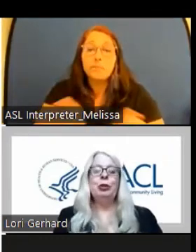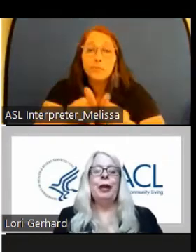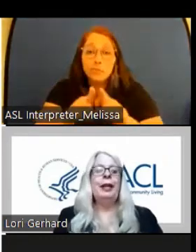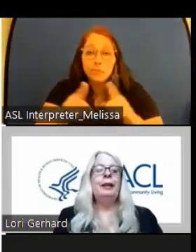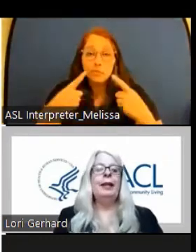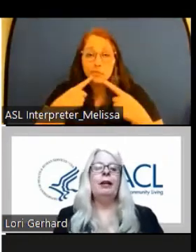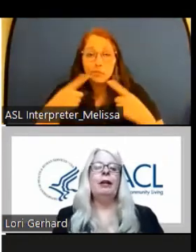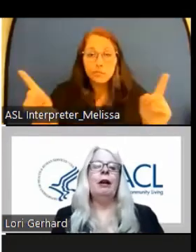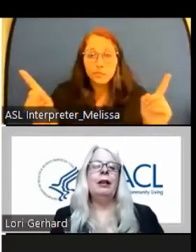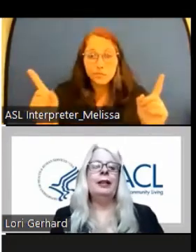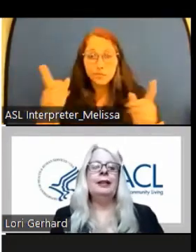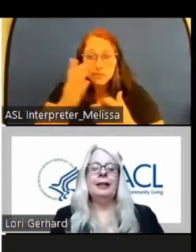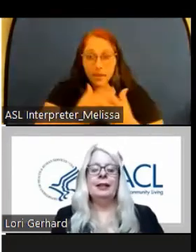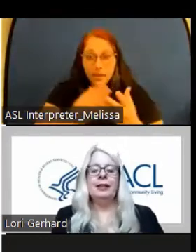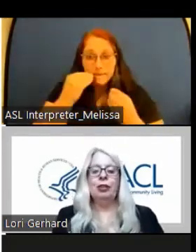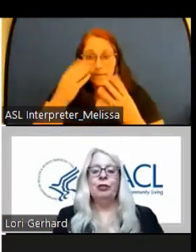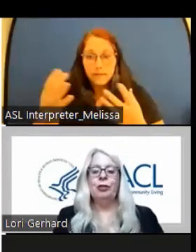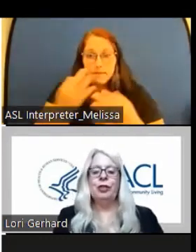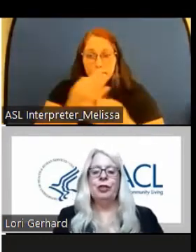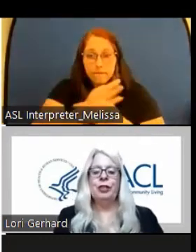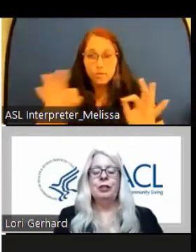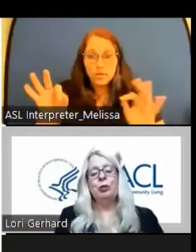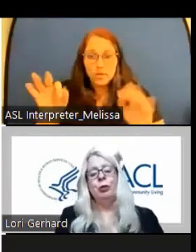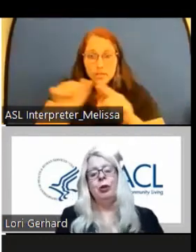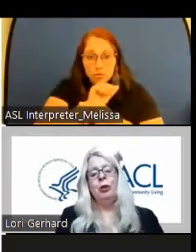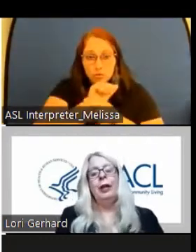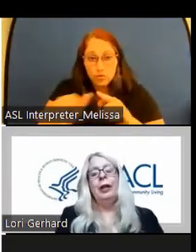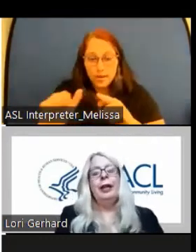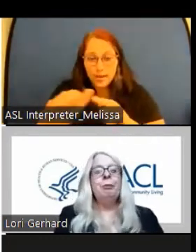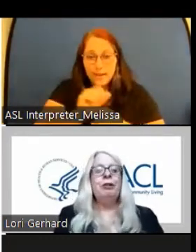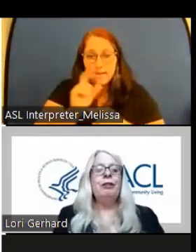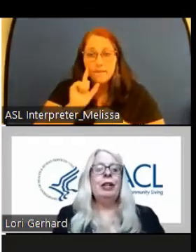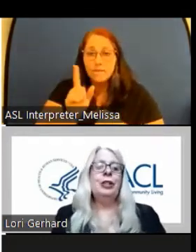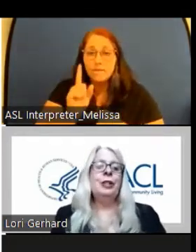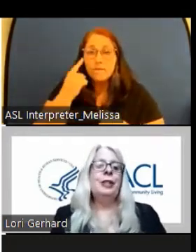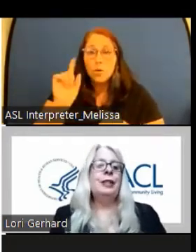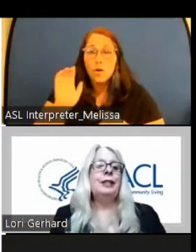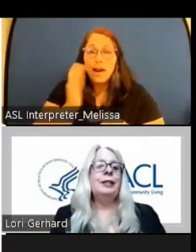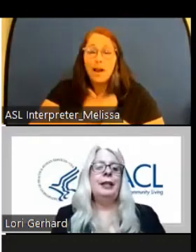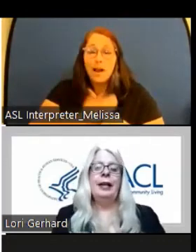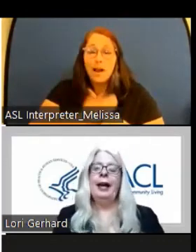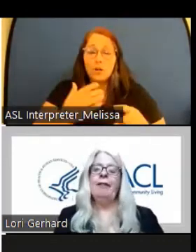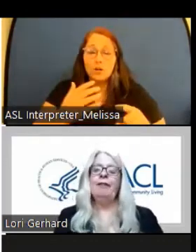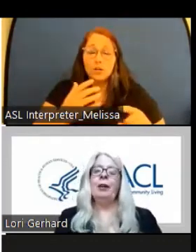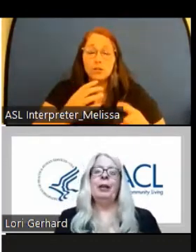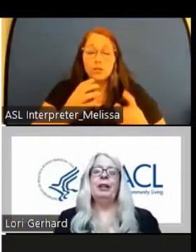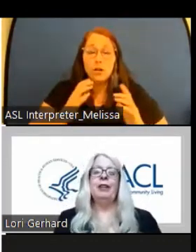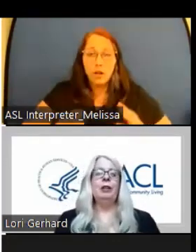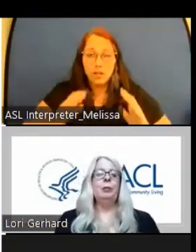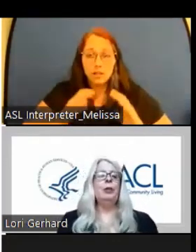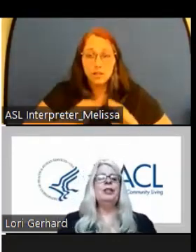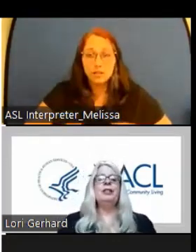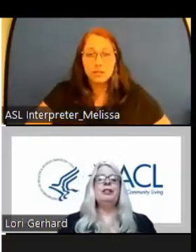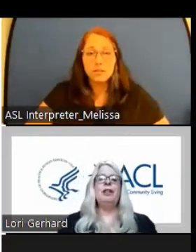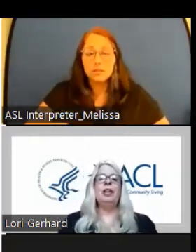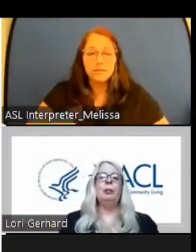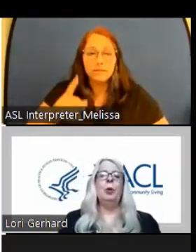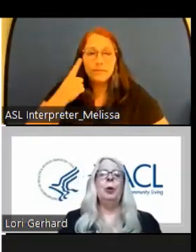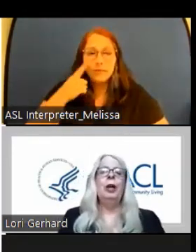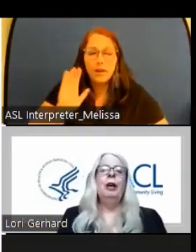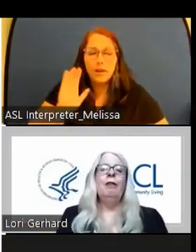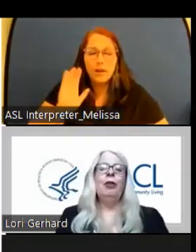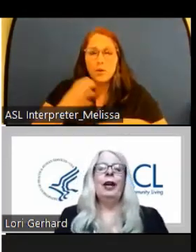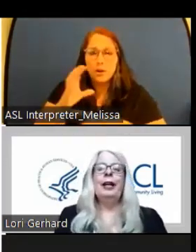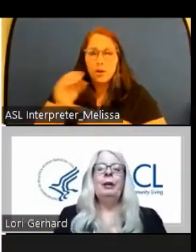free training that our colleagues at the Centers for Disease Control and Prevention, CDC, have made available. And this is